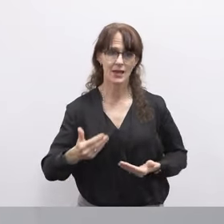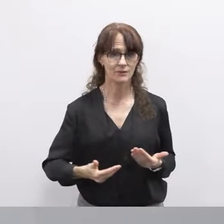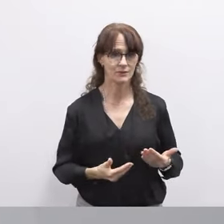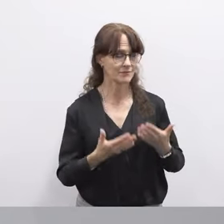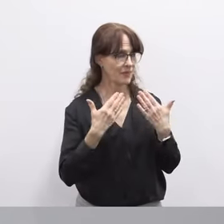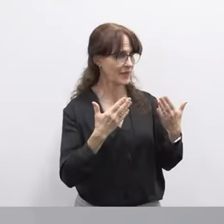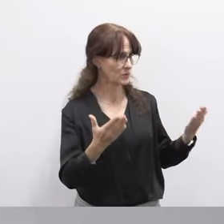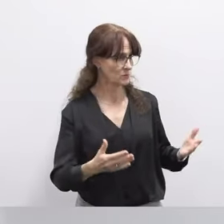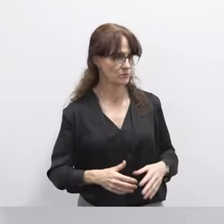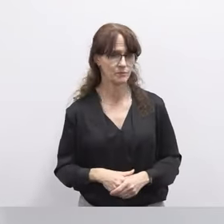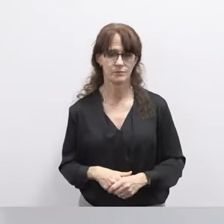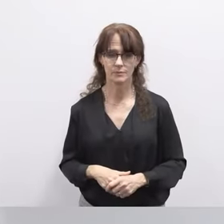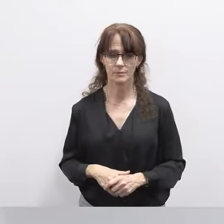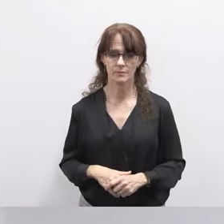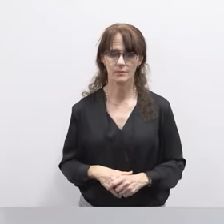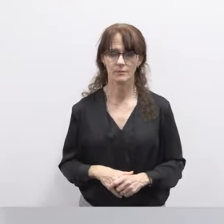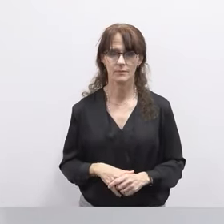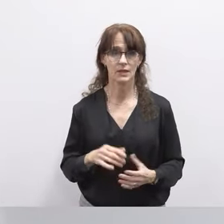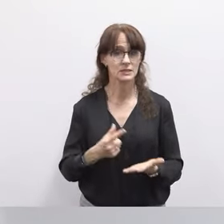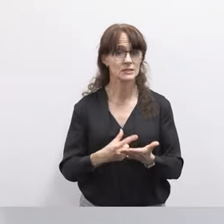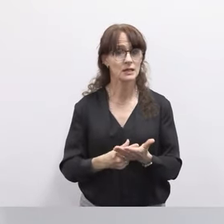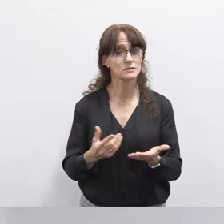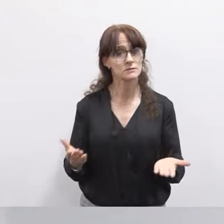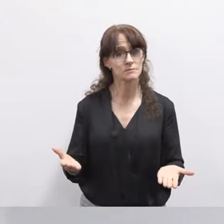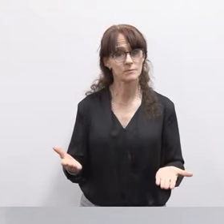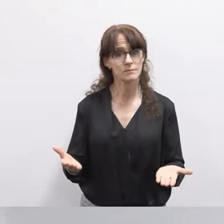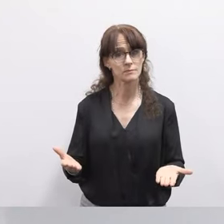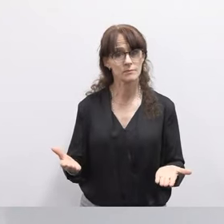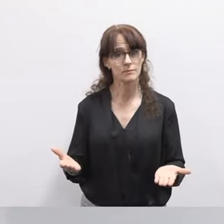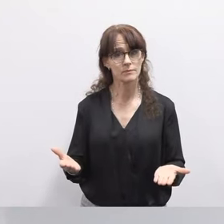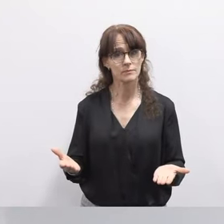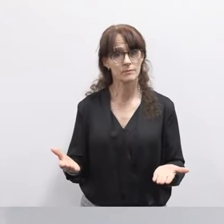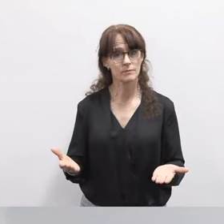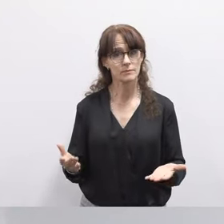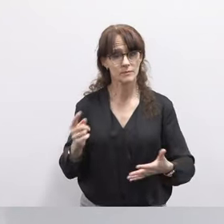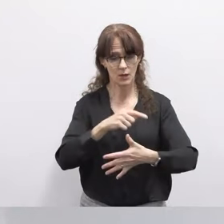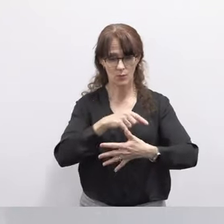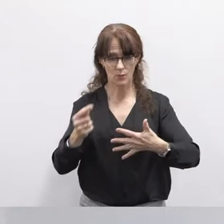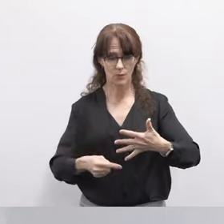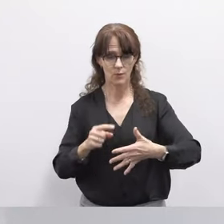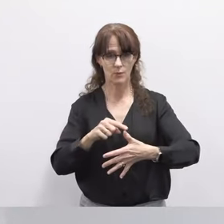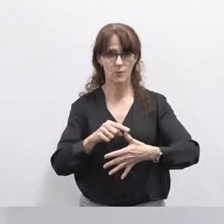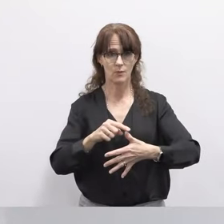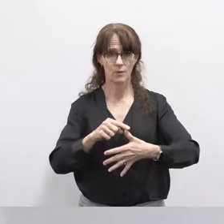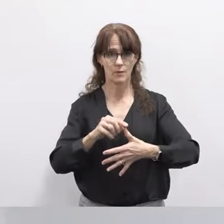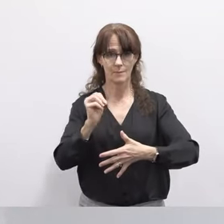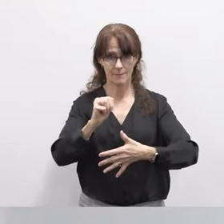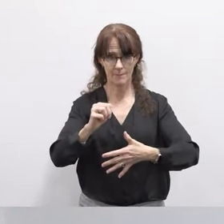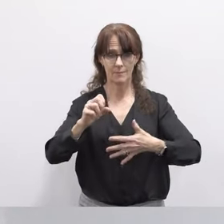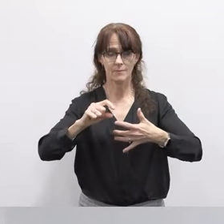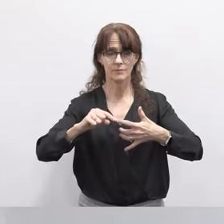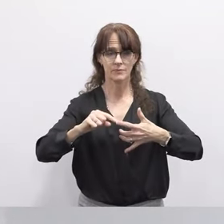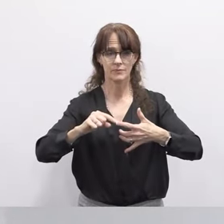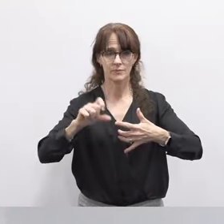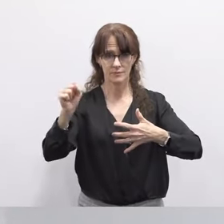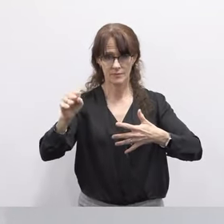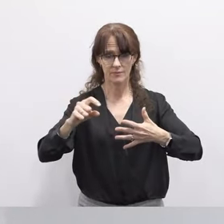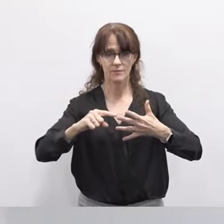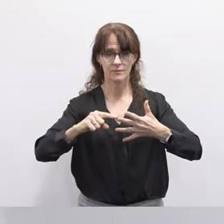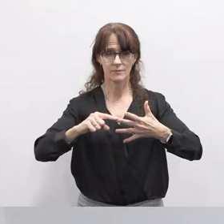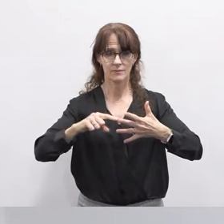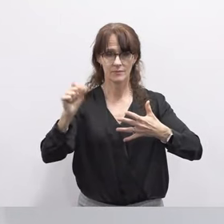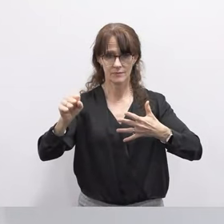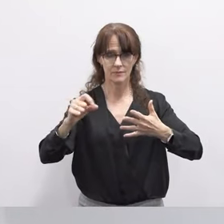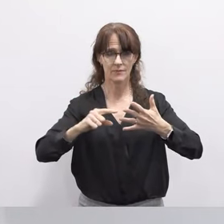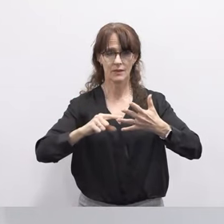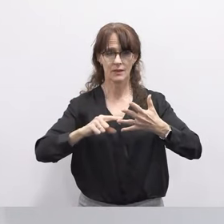Itzen. Any other discussion? Let's do our roll call vote. Mr. Miller? Aye. Ms. Kerr? Aye. Ms.